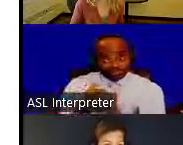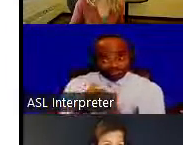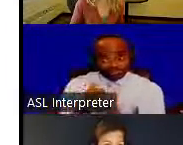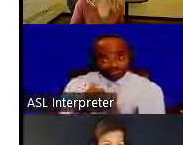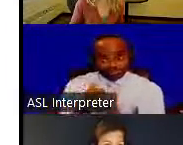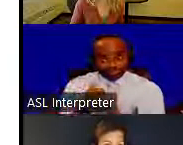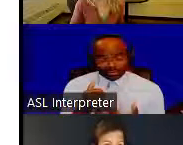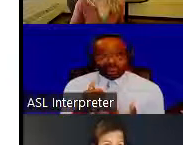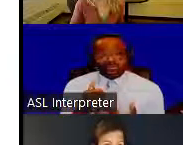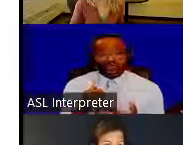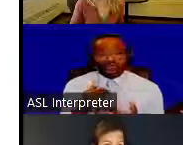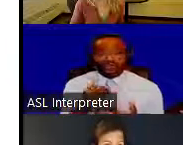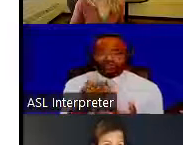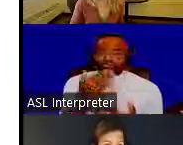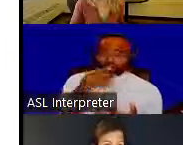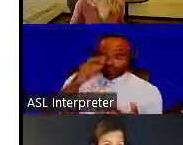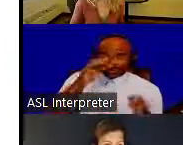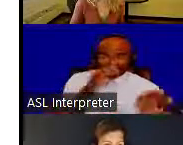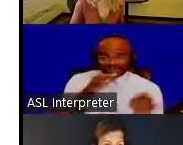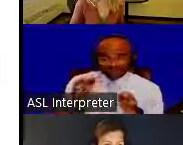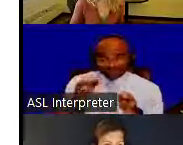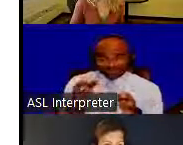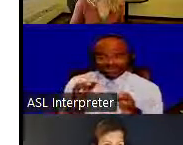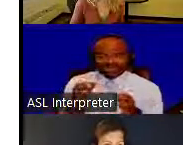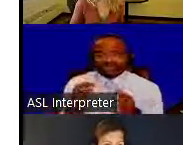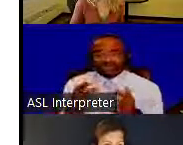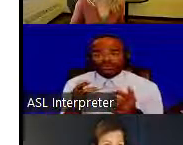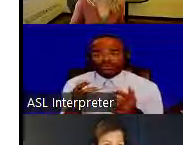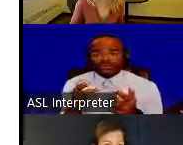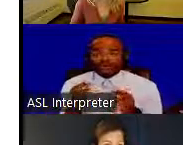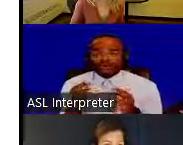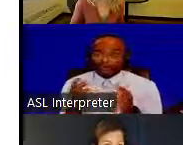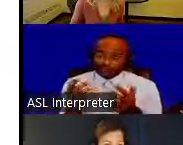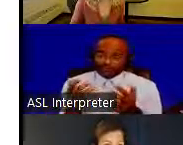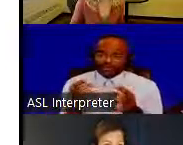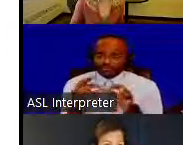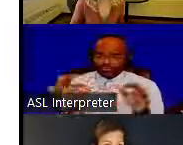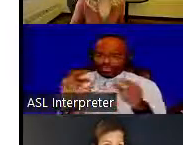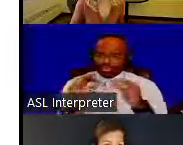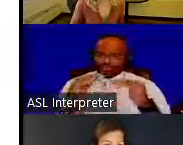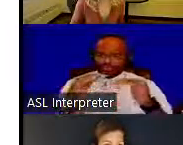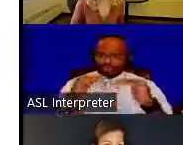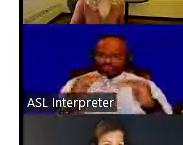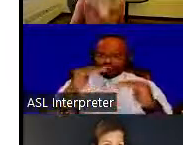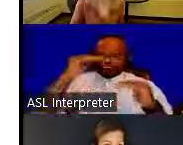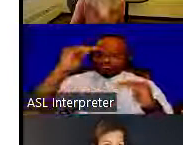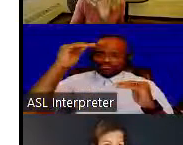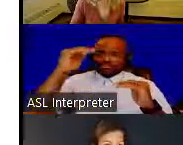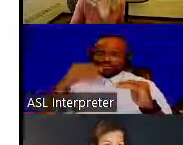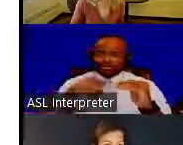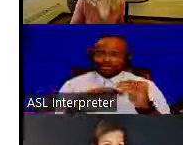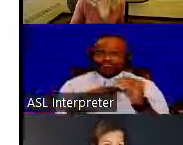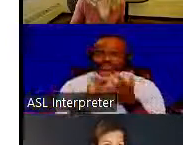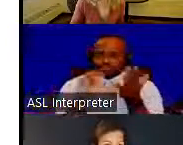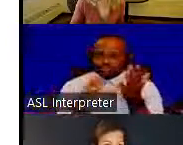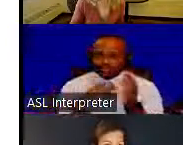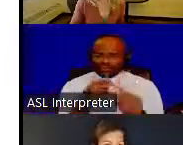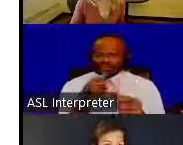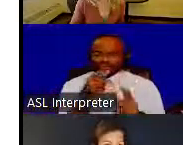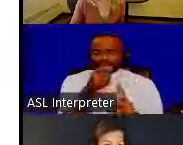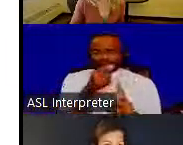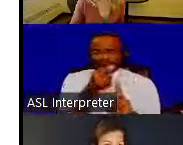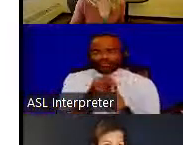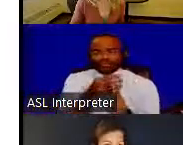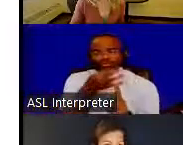make decisions? Are there critical thresholds or criteria that you may need to meet in the